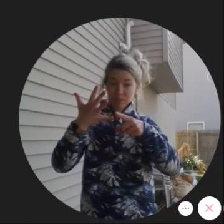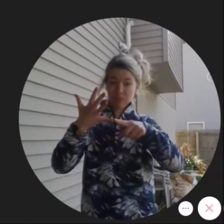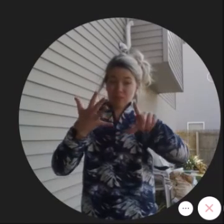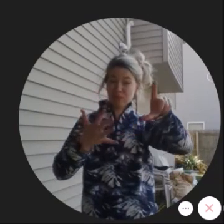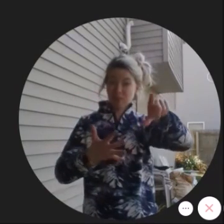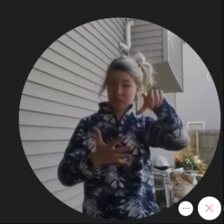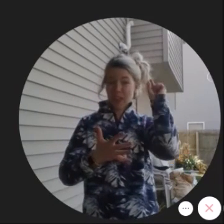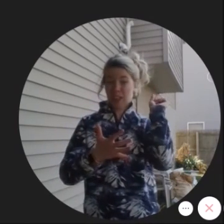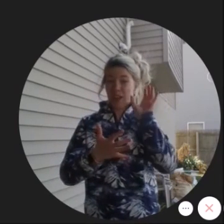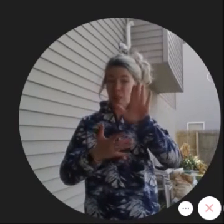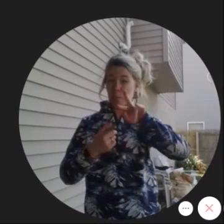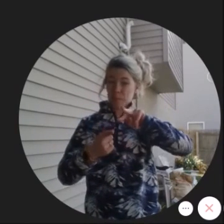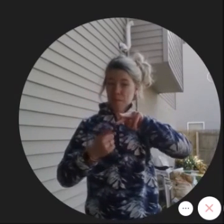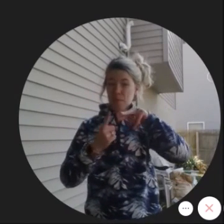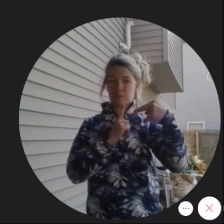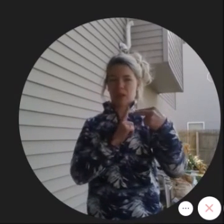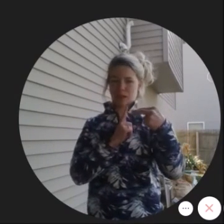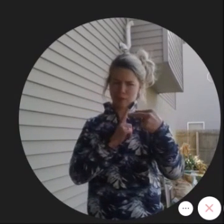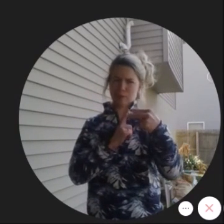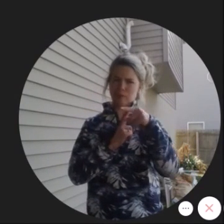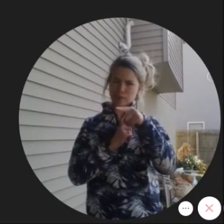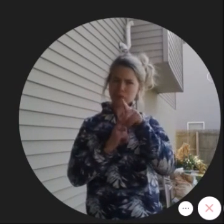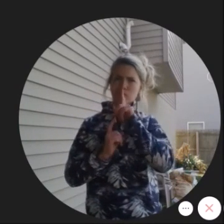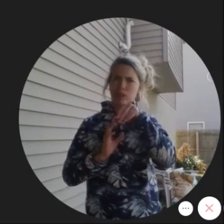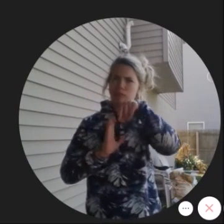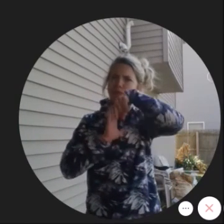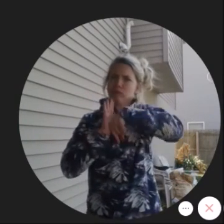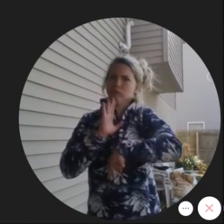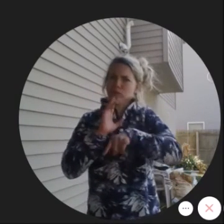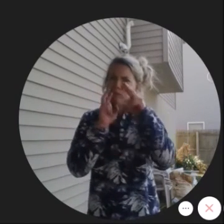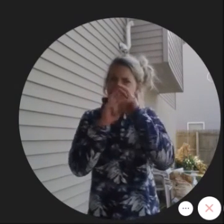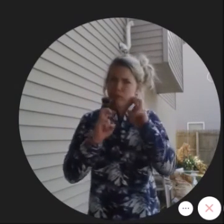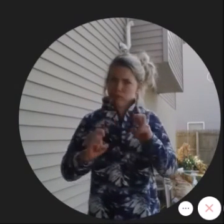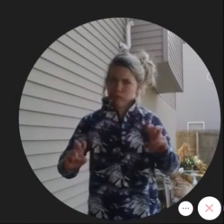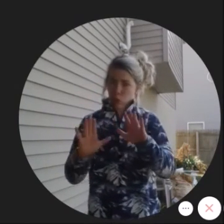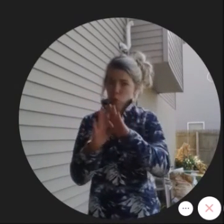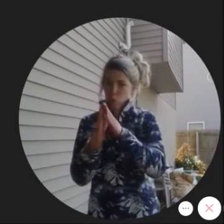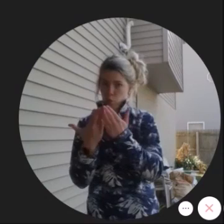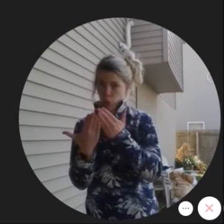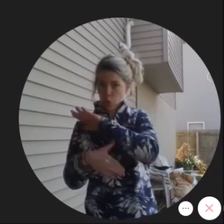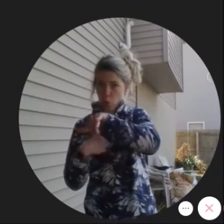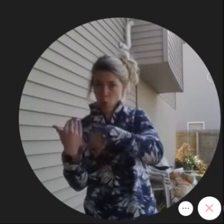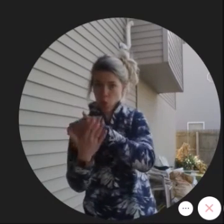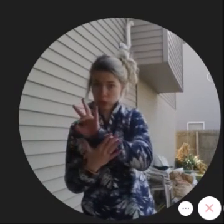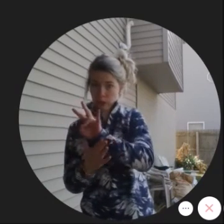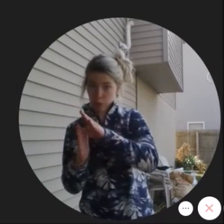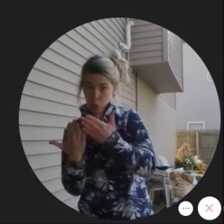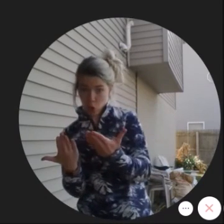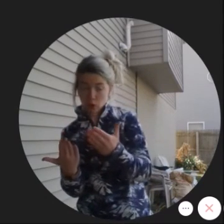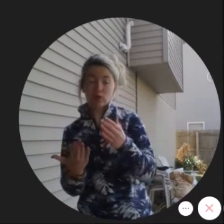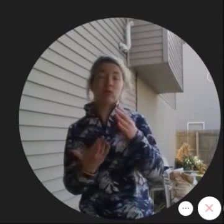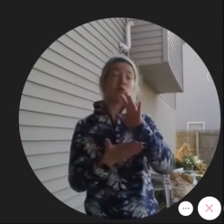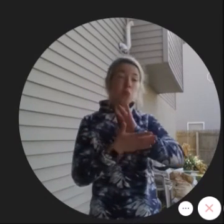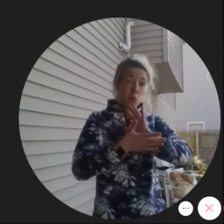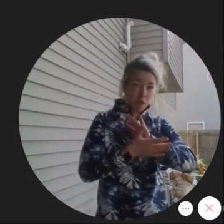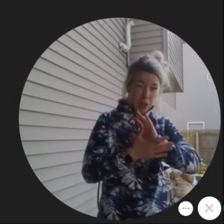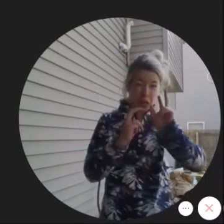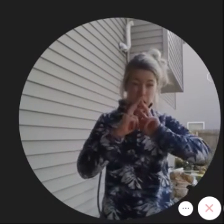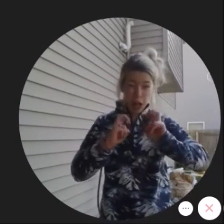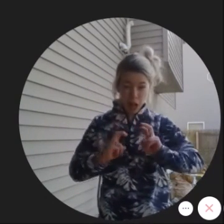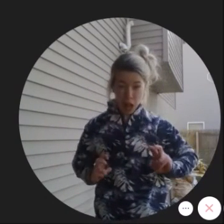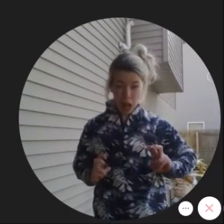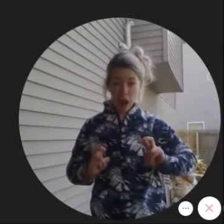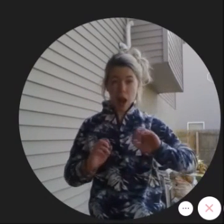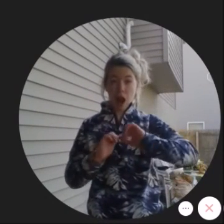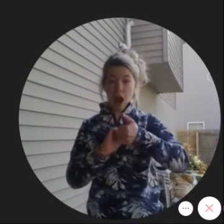depth. And then last is from Gallaudet and their perspective. And that's a huge assessment of the book, all 7